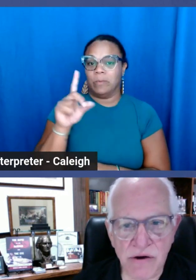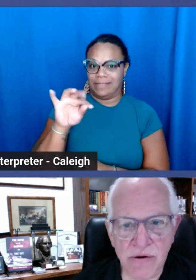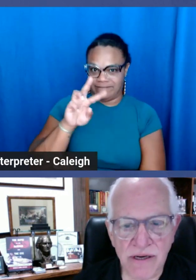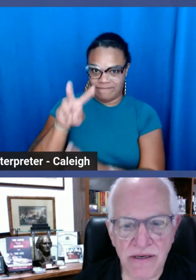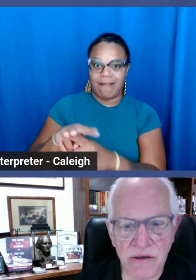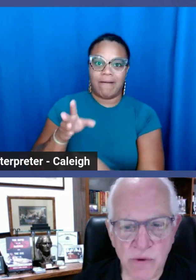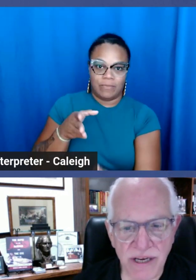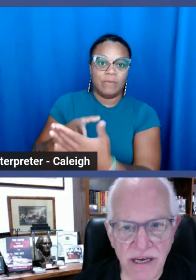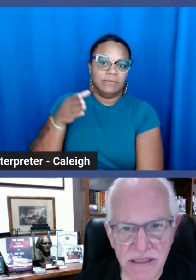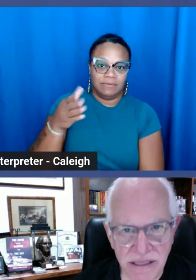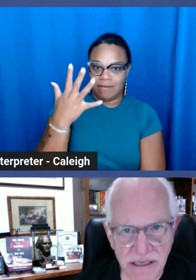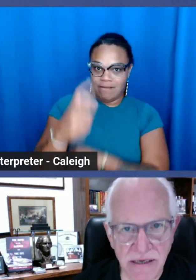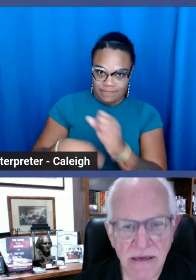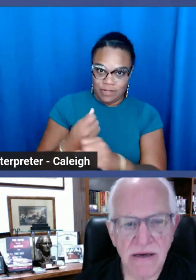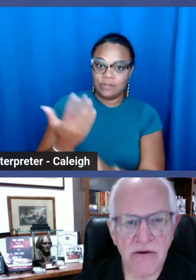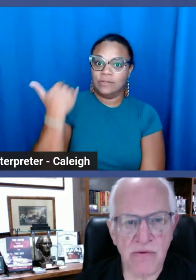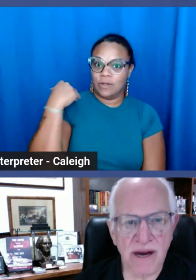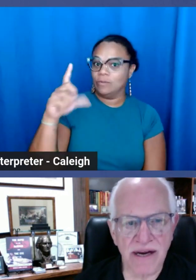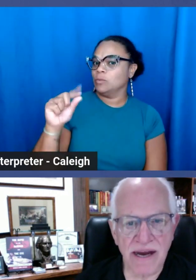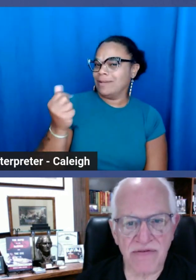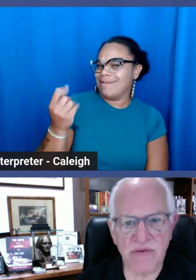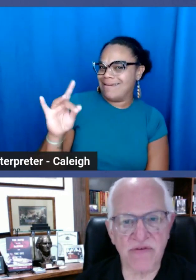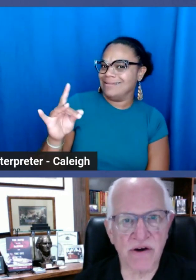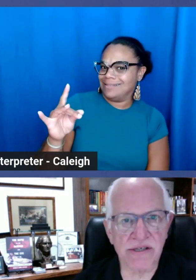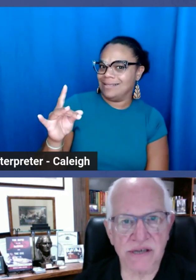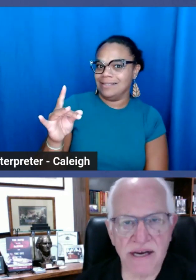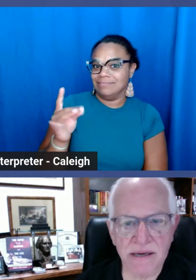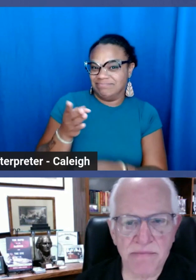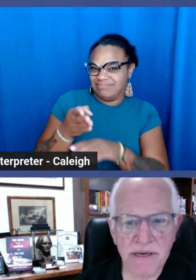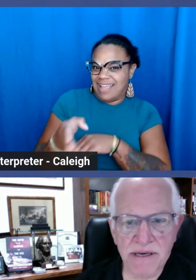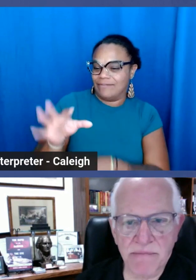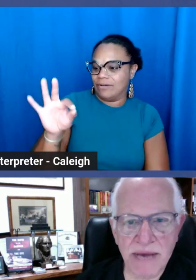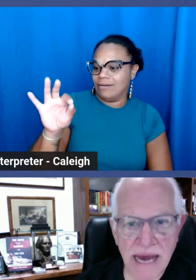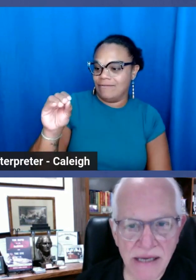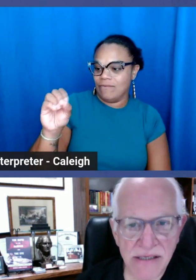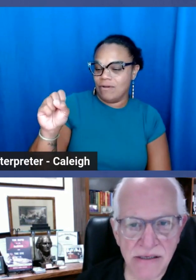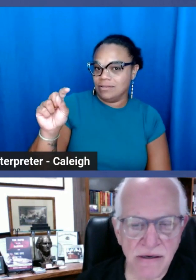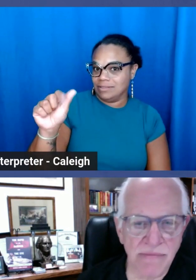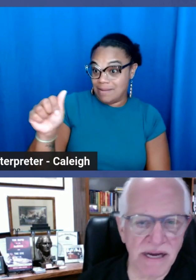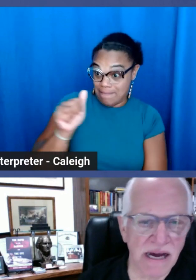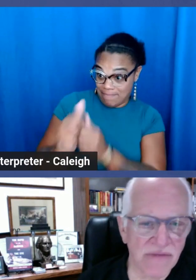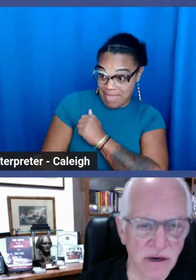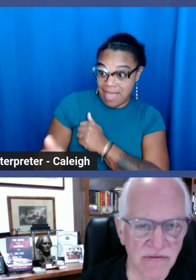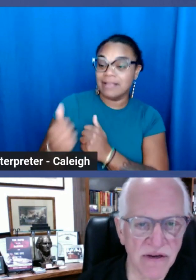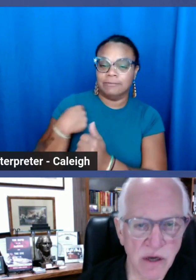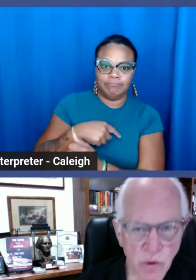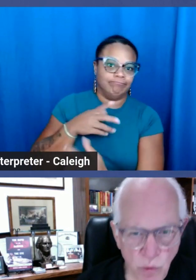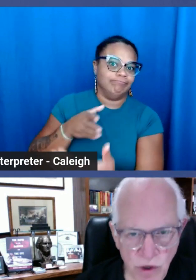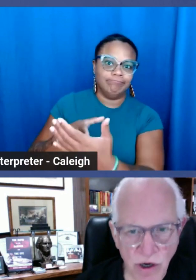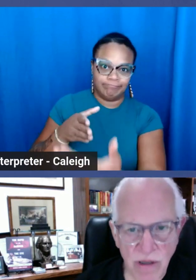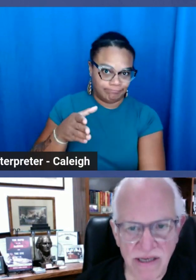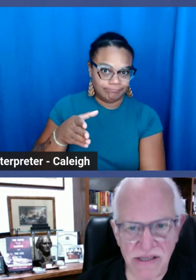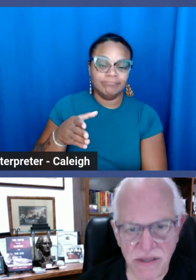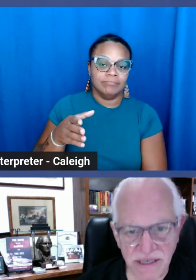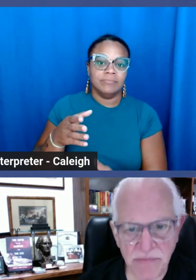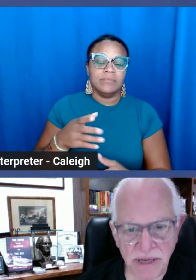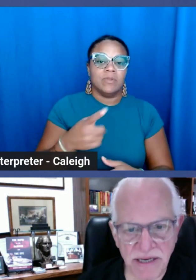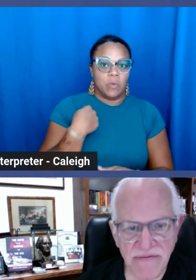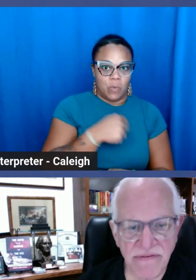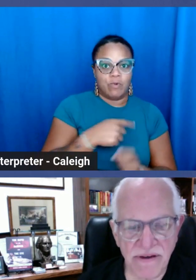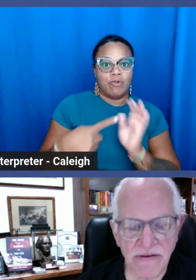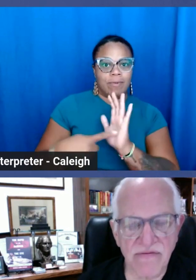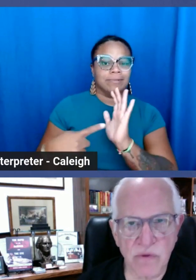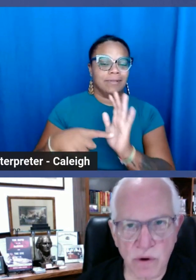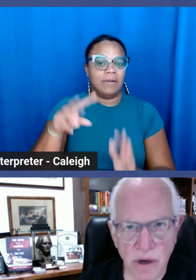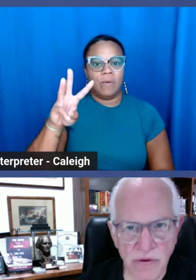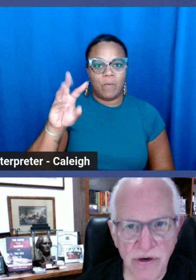years ago in 2018, right after FOSTA had been passed on behalf of Woodhull as the lead